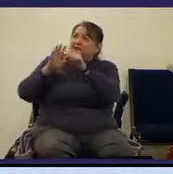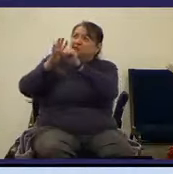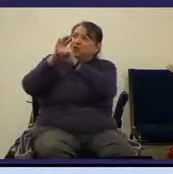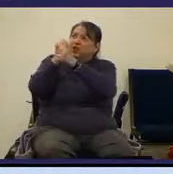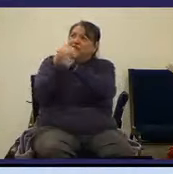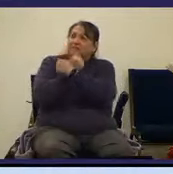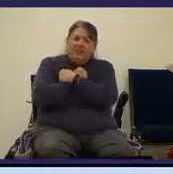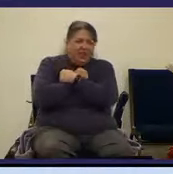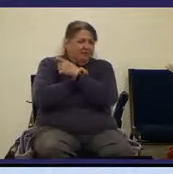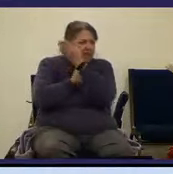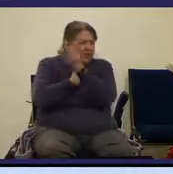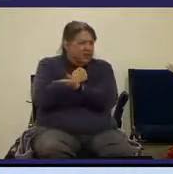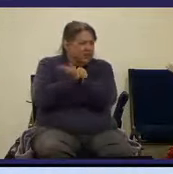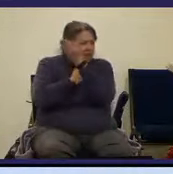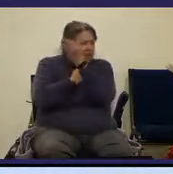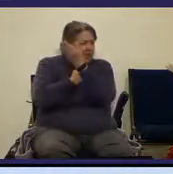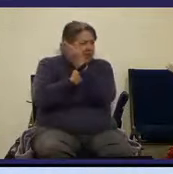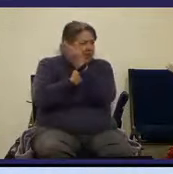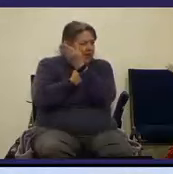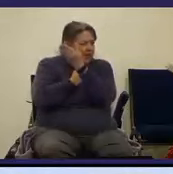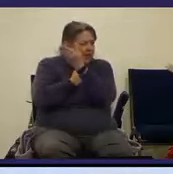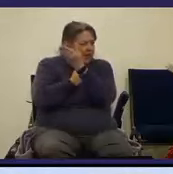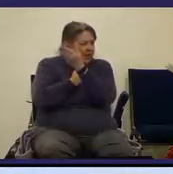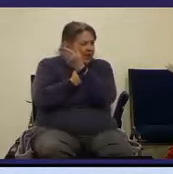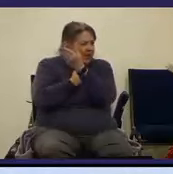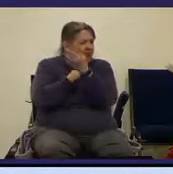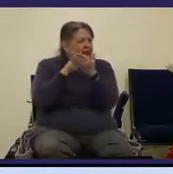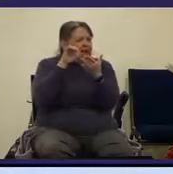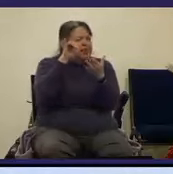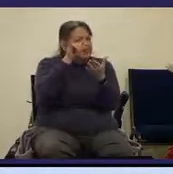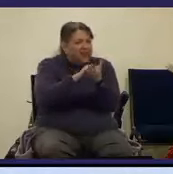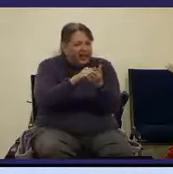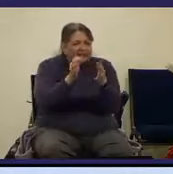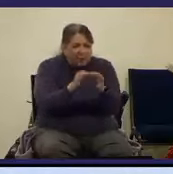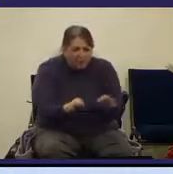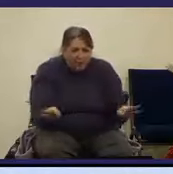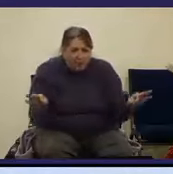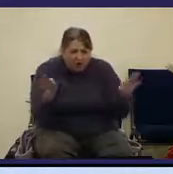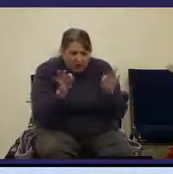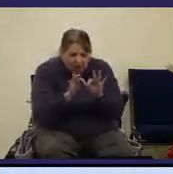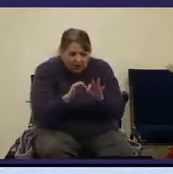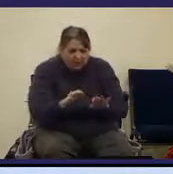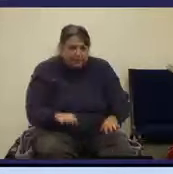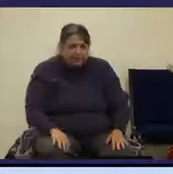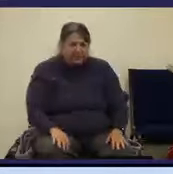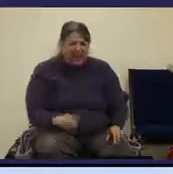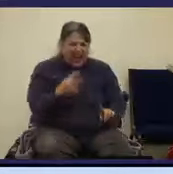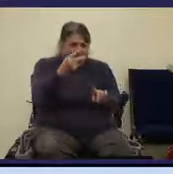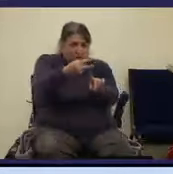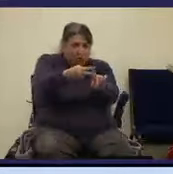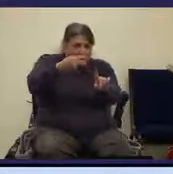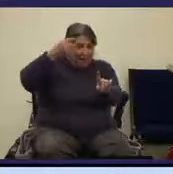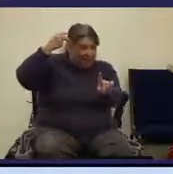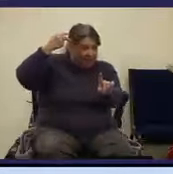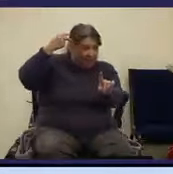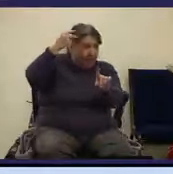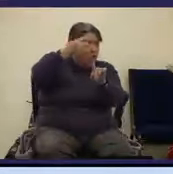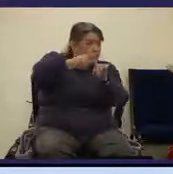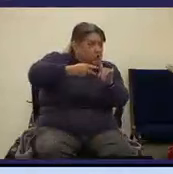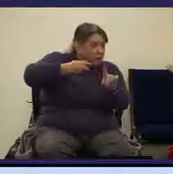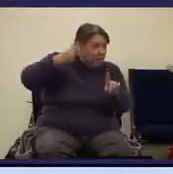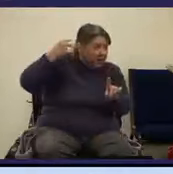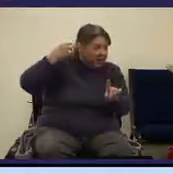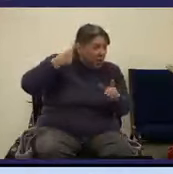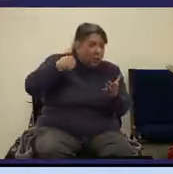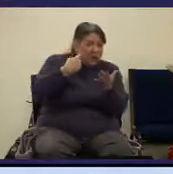his word reminds us, it's powerful because of that. So the sword of the spirit, right? 2 months ago, I can't believe 2 months went by since we spoke about